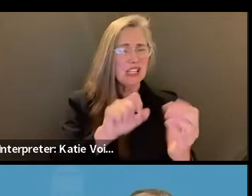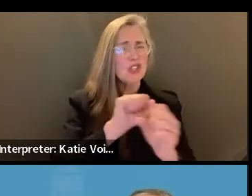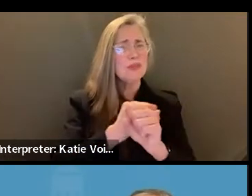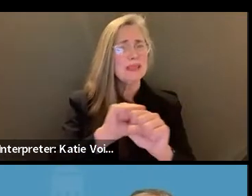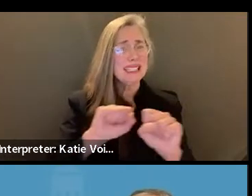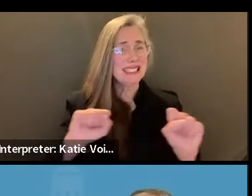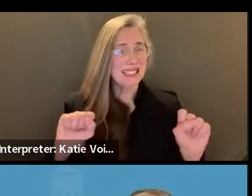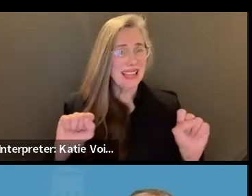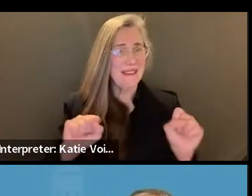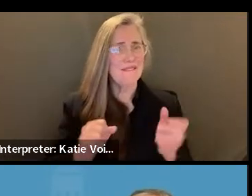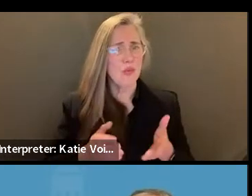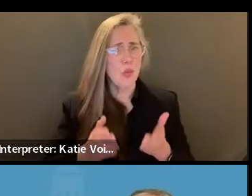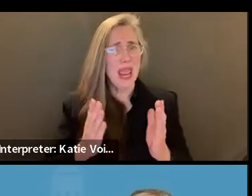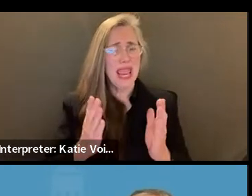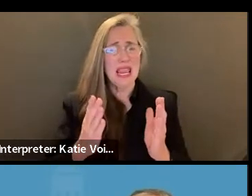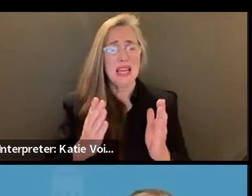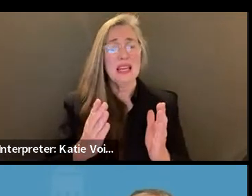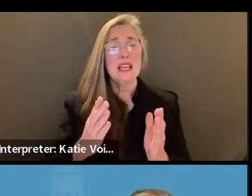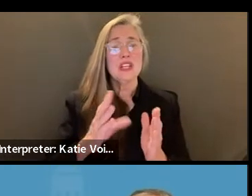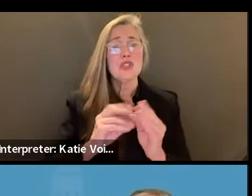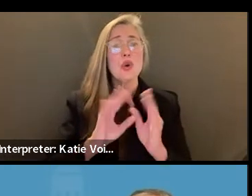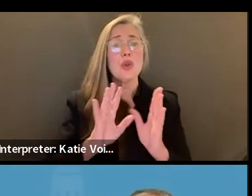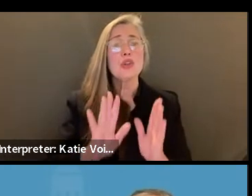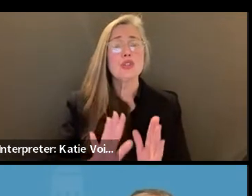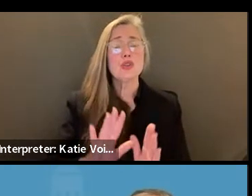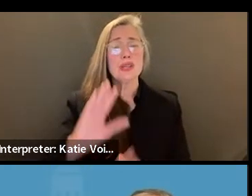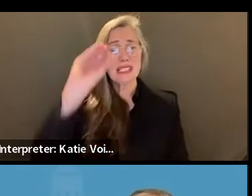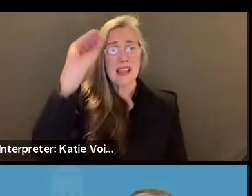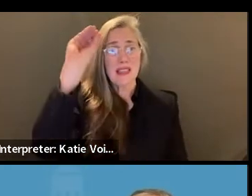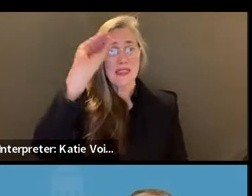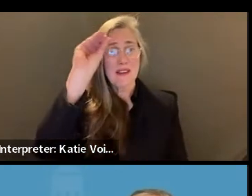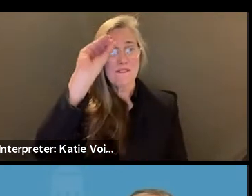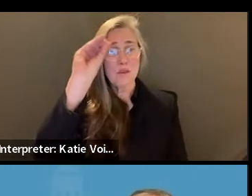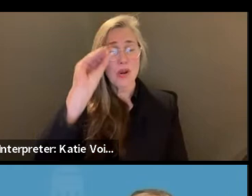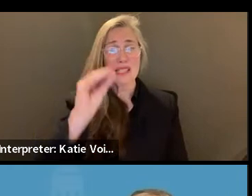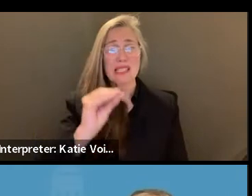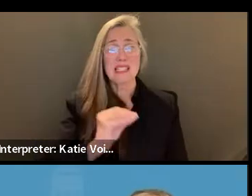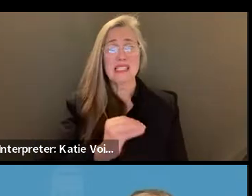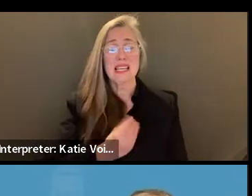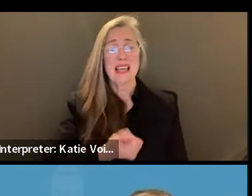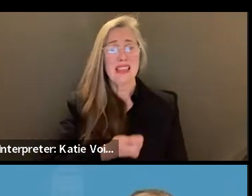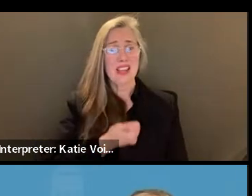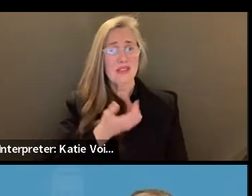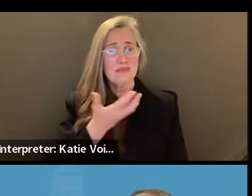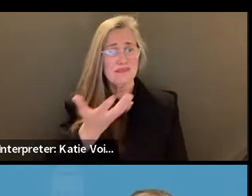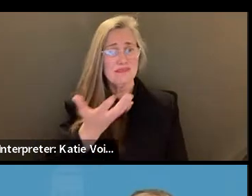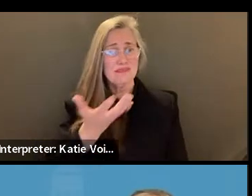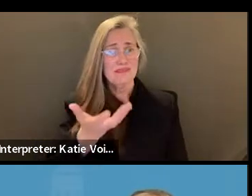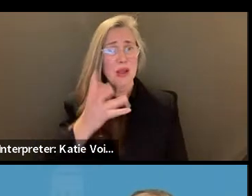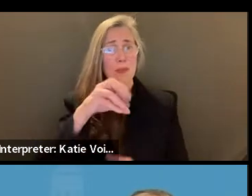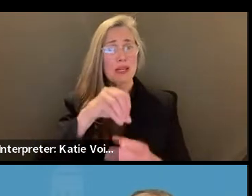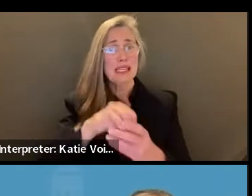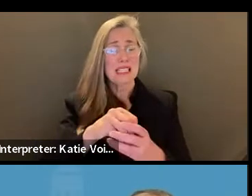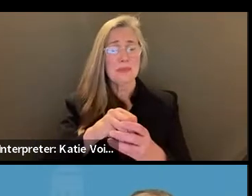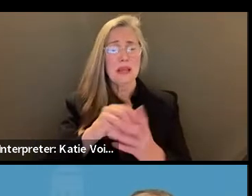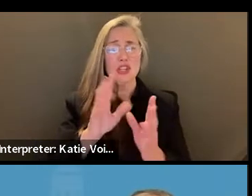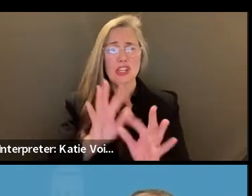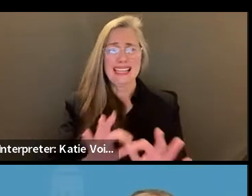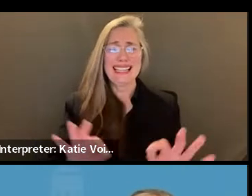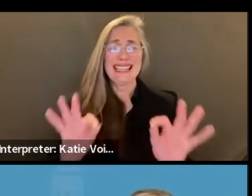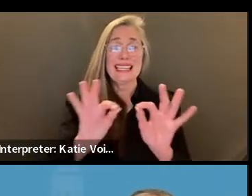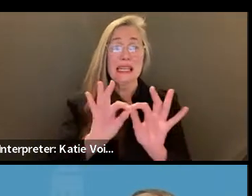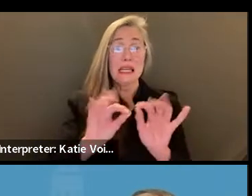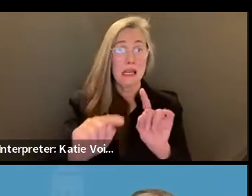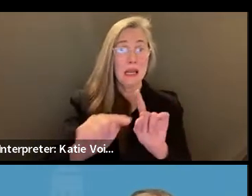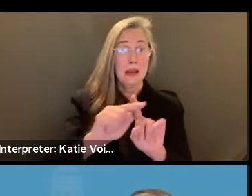Students' voices, participation are key in this, as well as staff that are affected by this